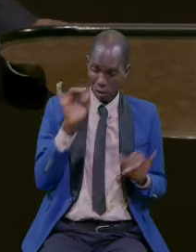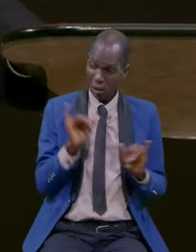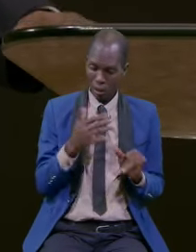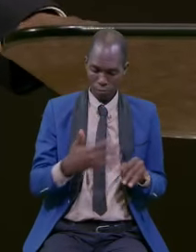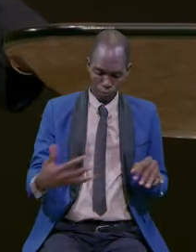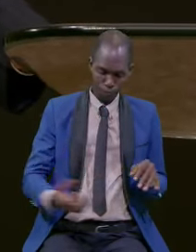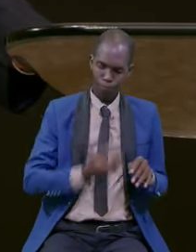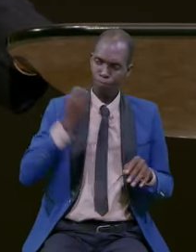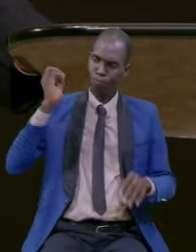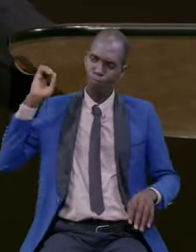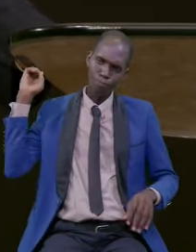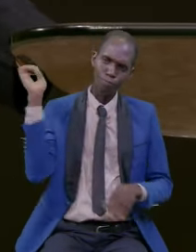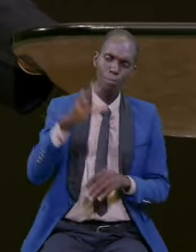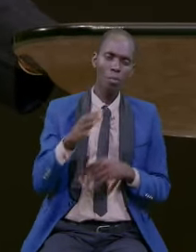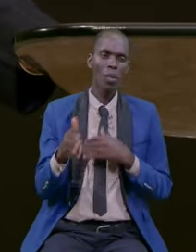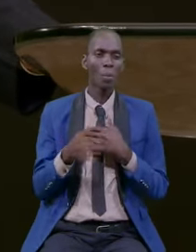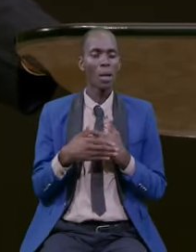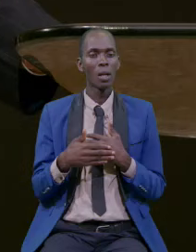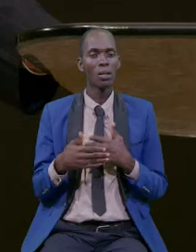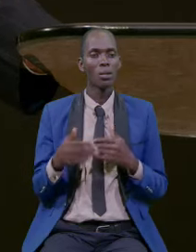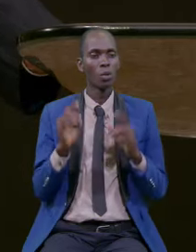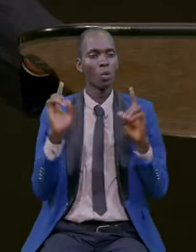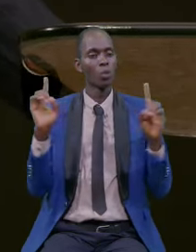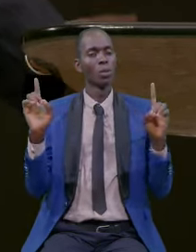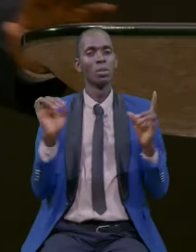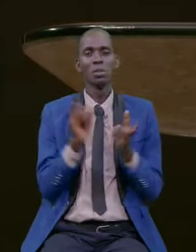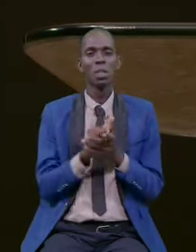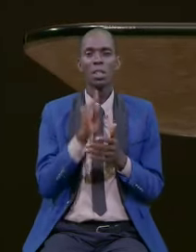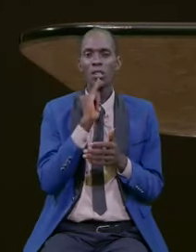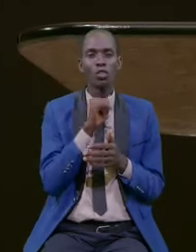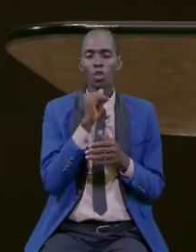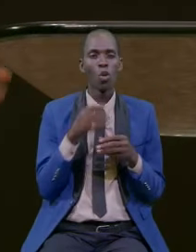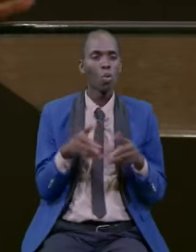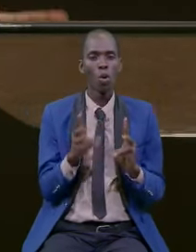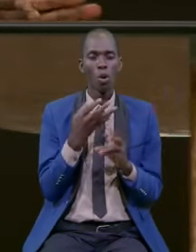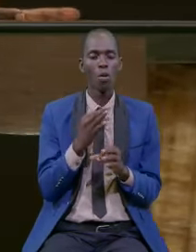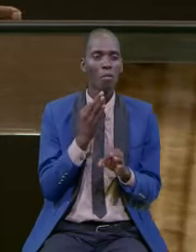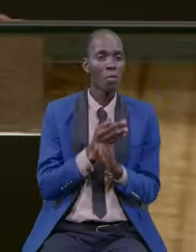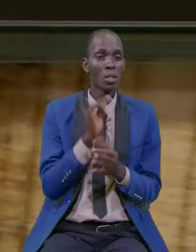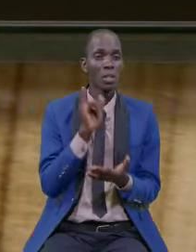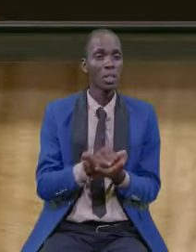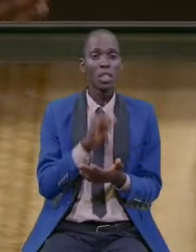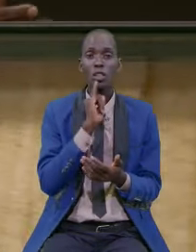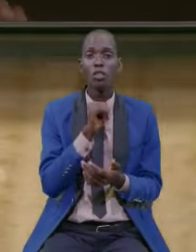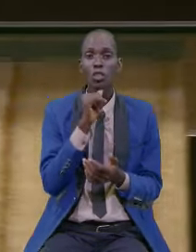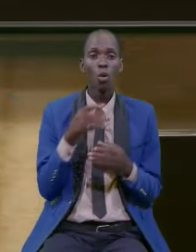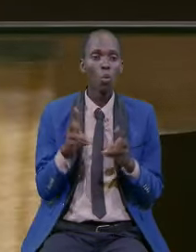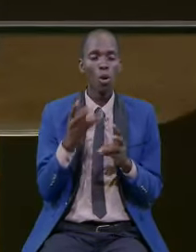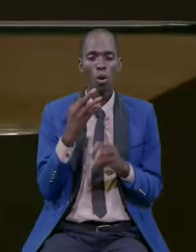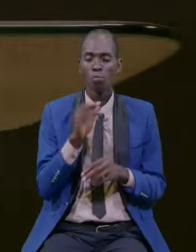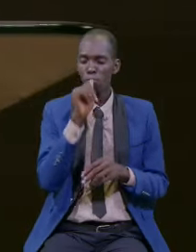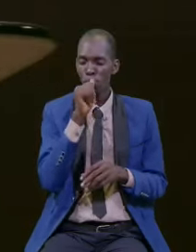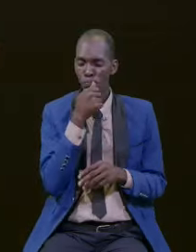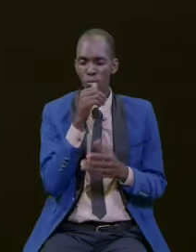way of faith. That's not the way of patience. That's not the way of following after the example